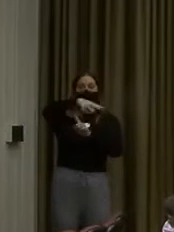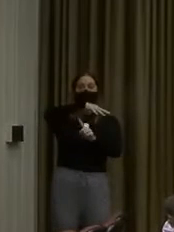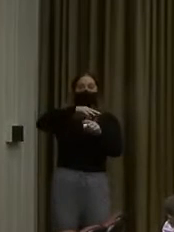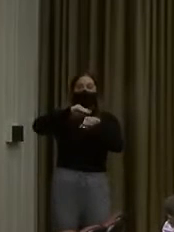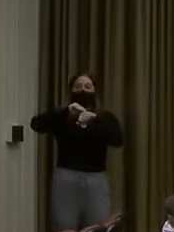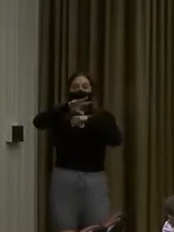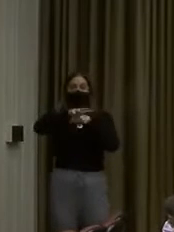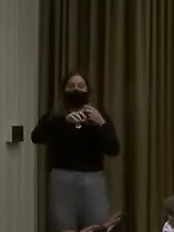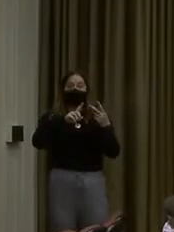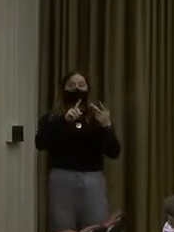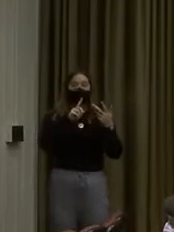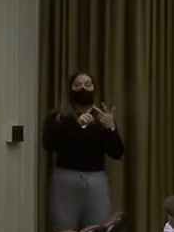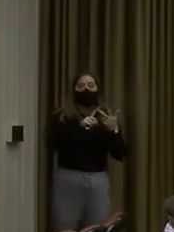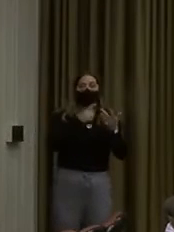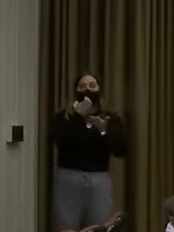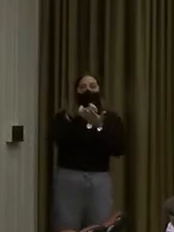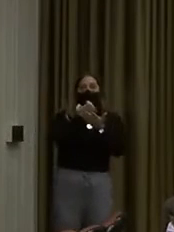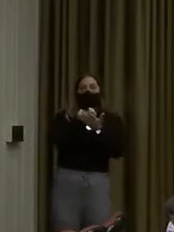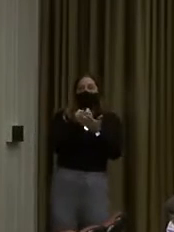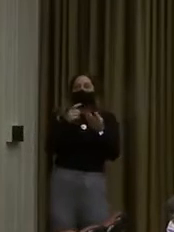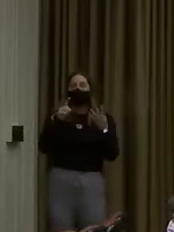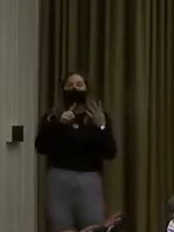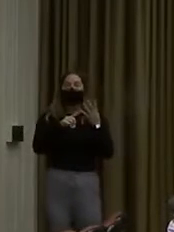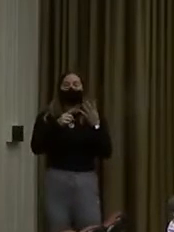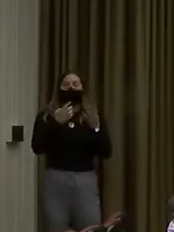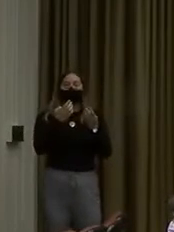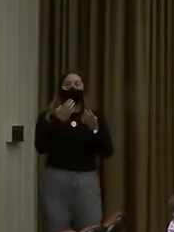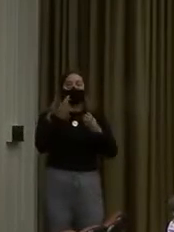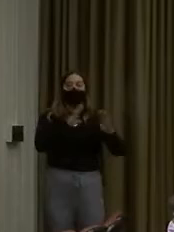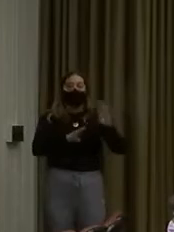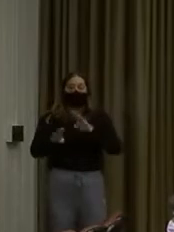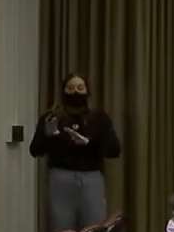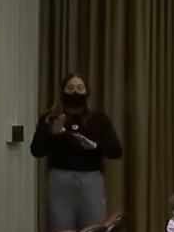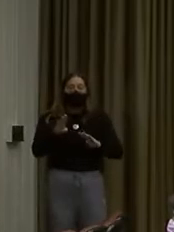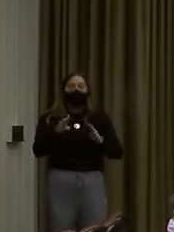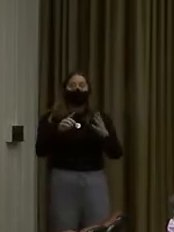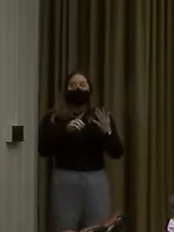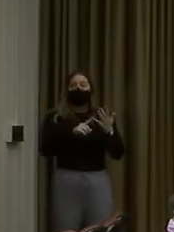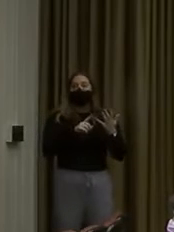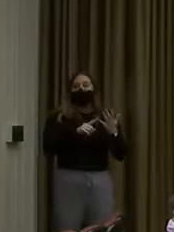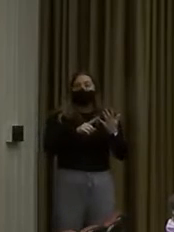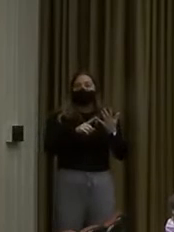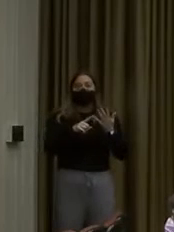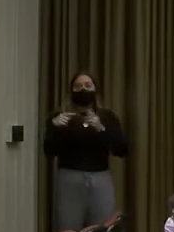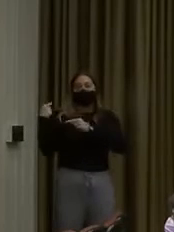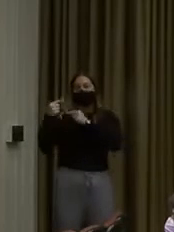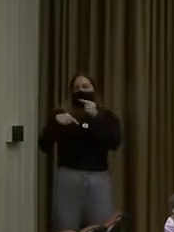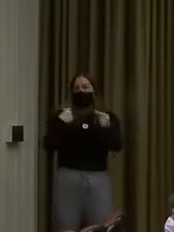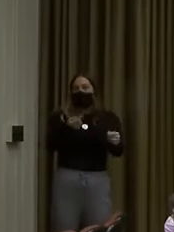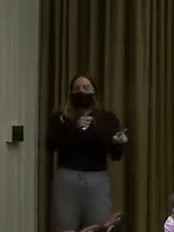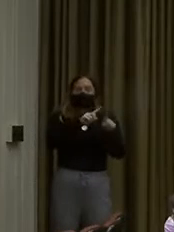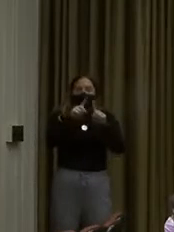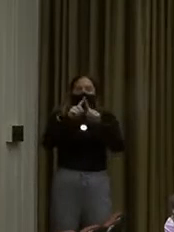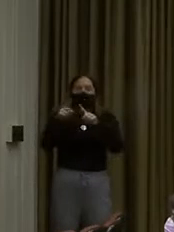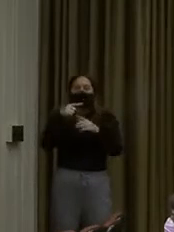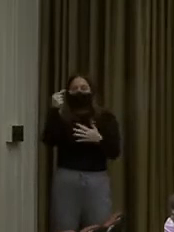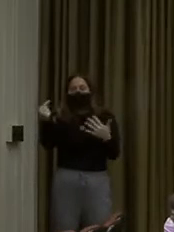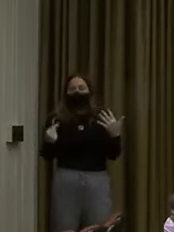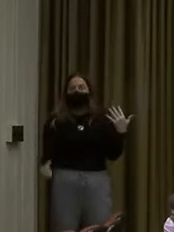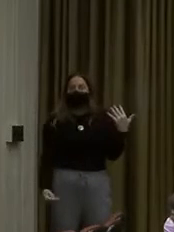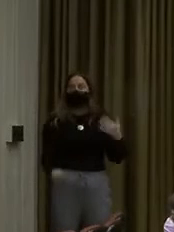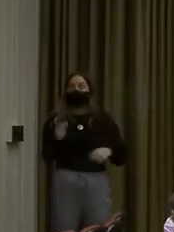the economic, behavioral health, healthcare, and genetics, right? And of course, you can see on your screen